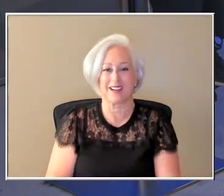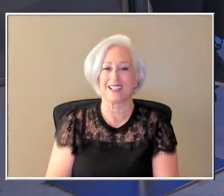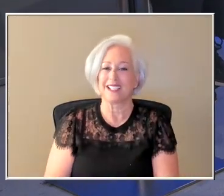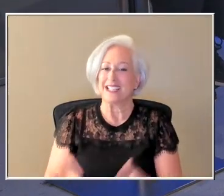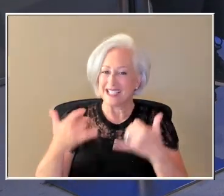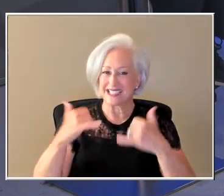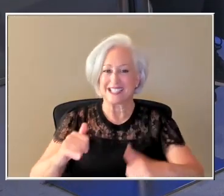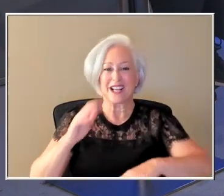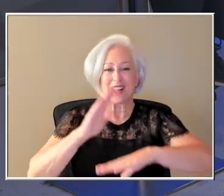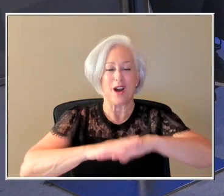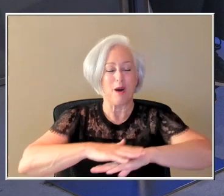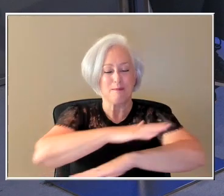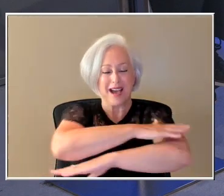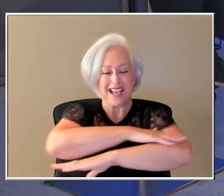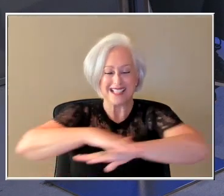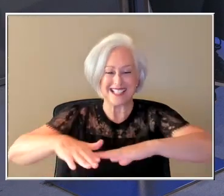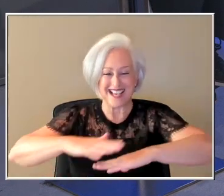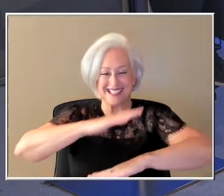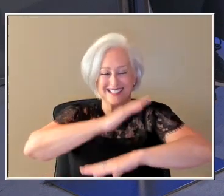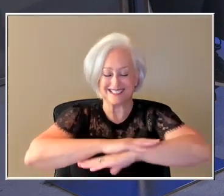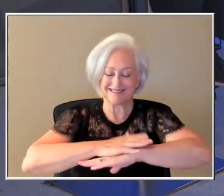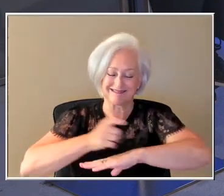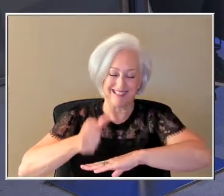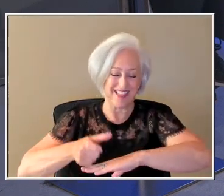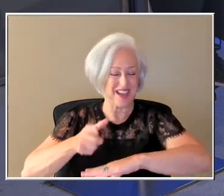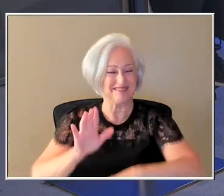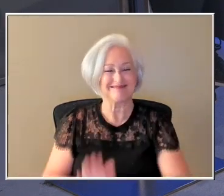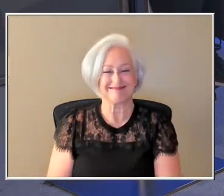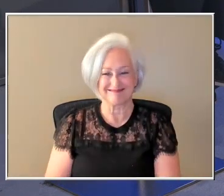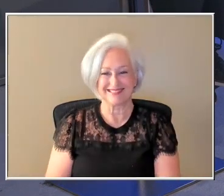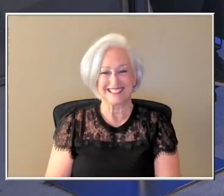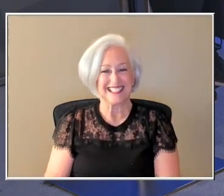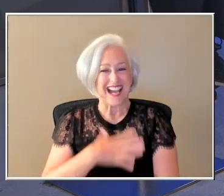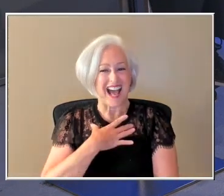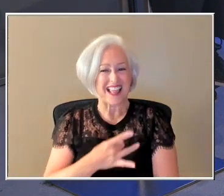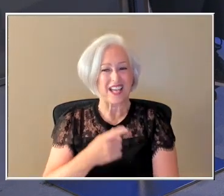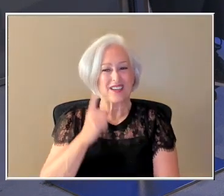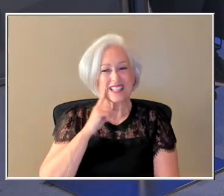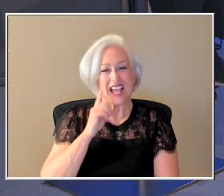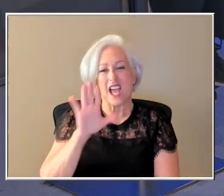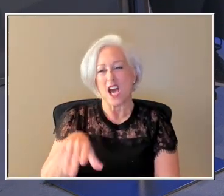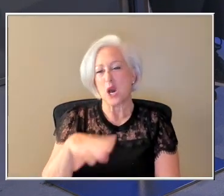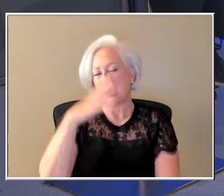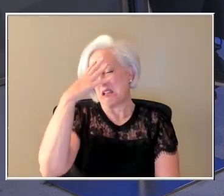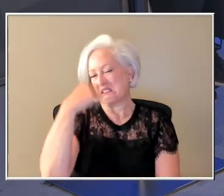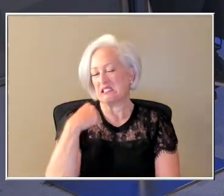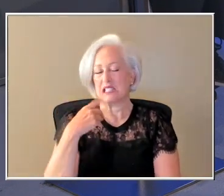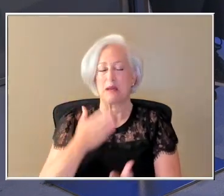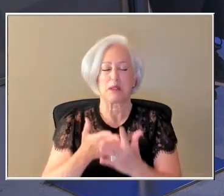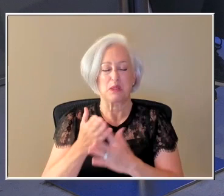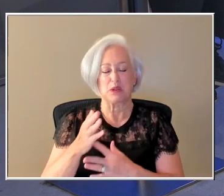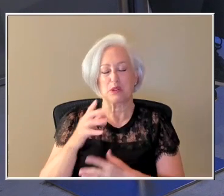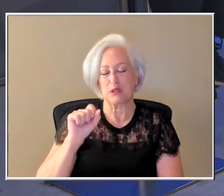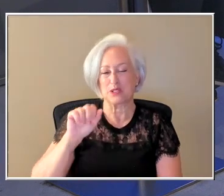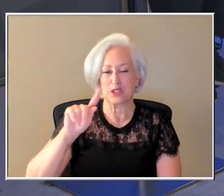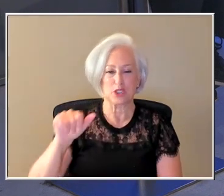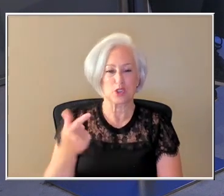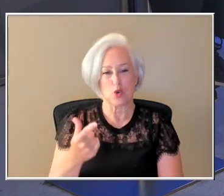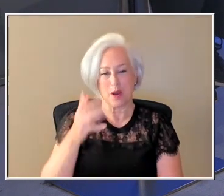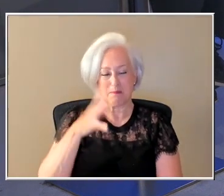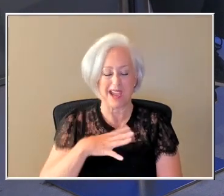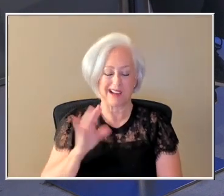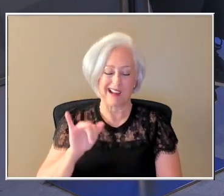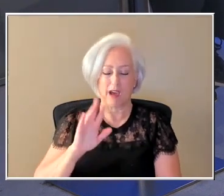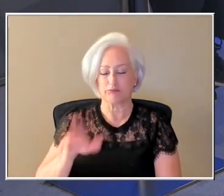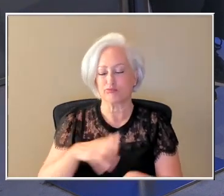Of course it is. Of course. Well, and I like how he says, hey, I stopped doing the strongman and now I'm just doing some regular run-of-the-mill marathons. No big